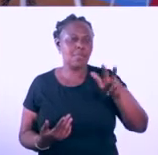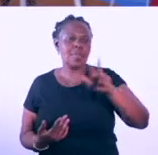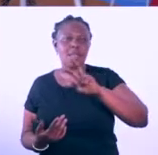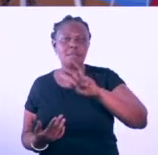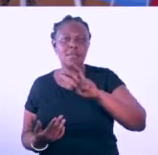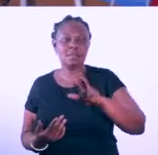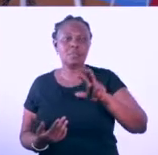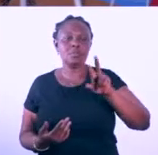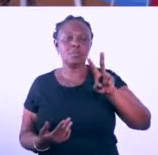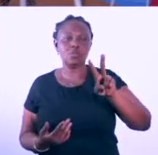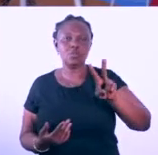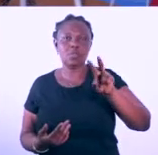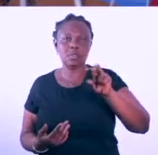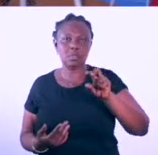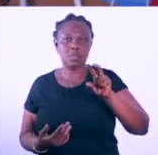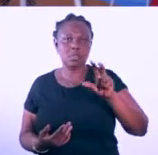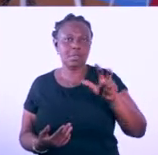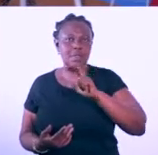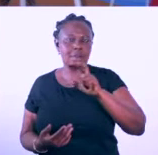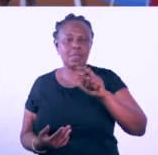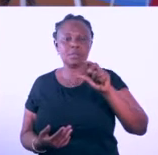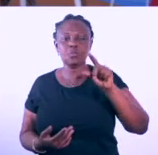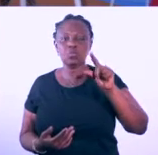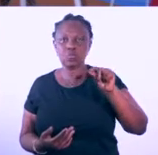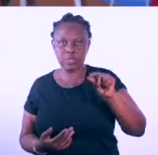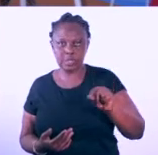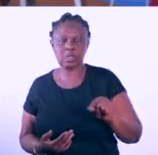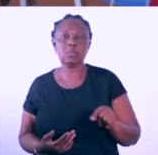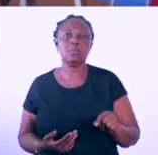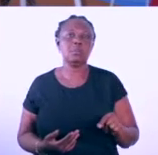320. I want you to point it. 320.